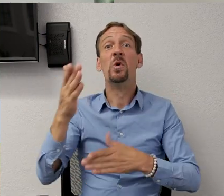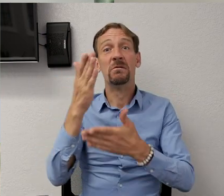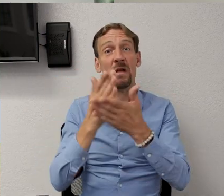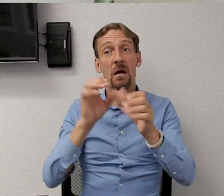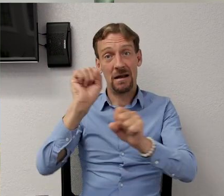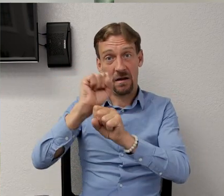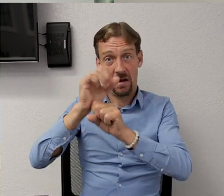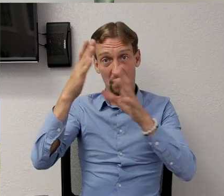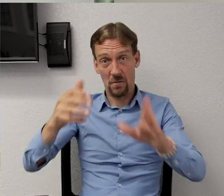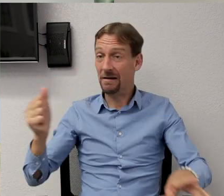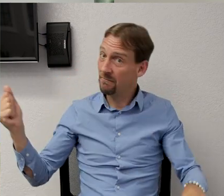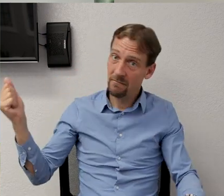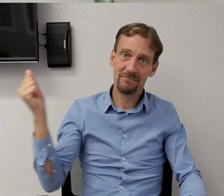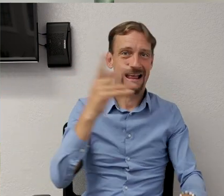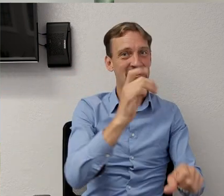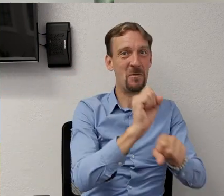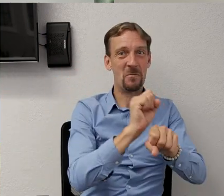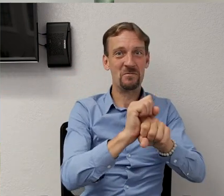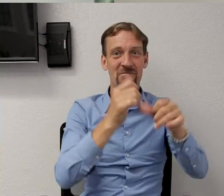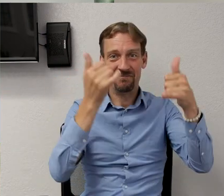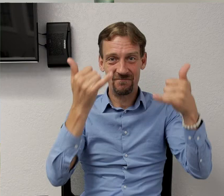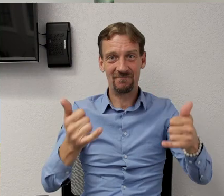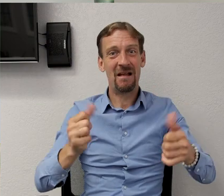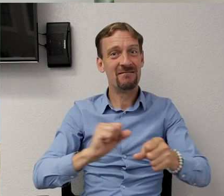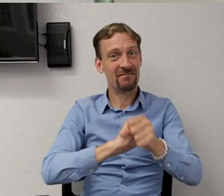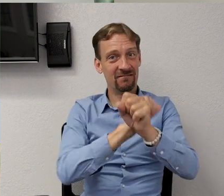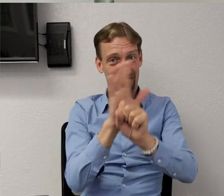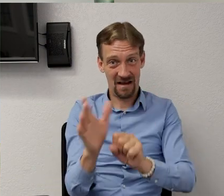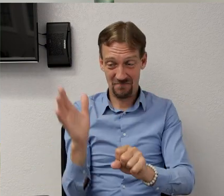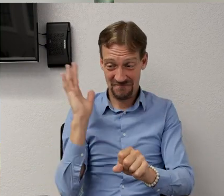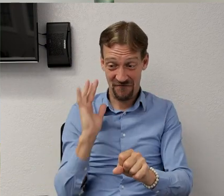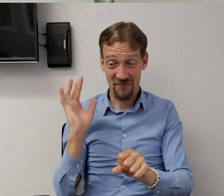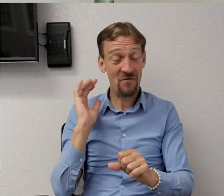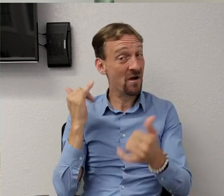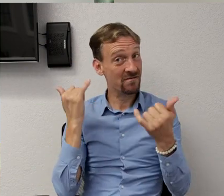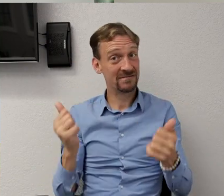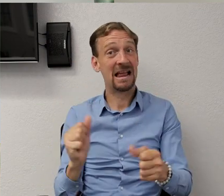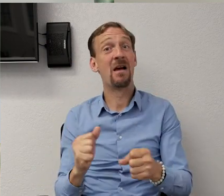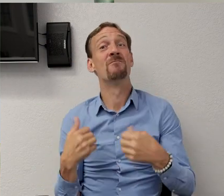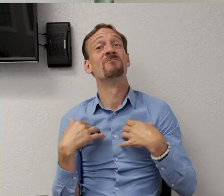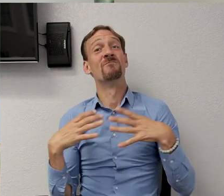have returned to work that were infected, so that's very good to see. Yeah.